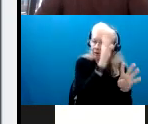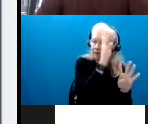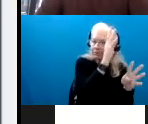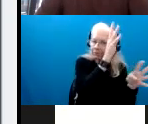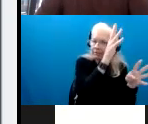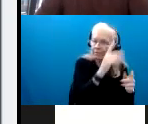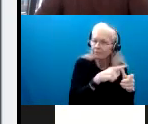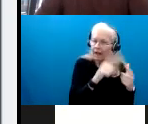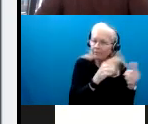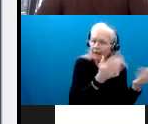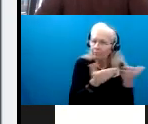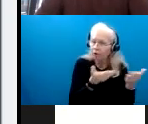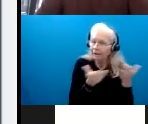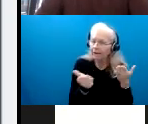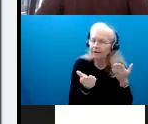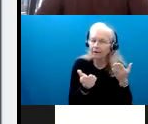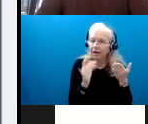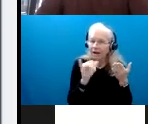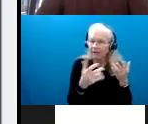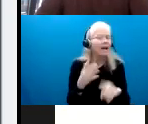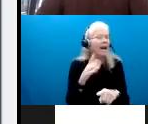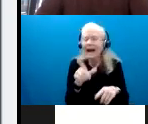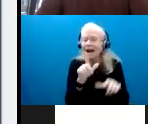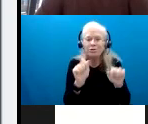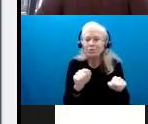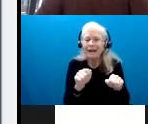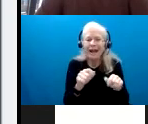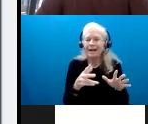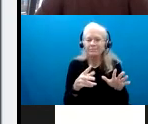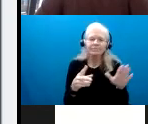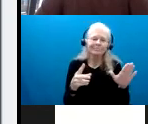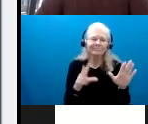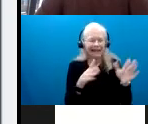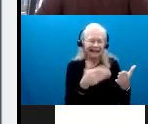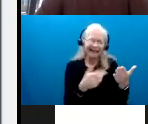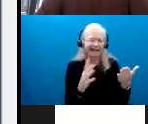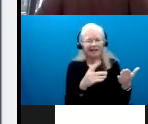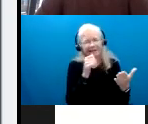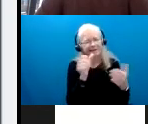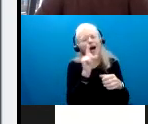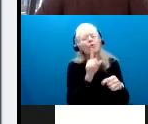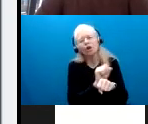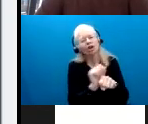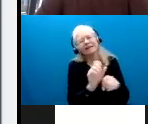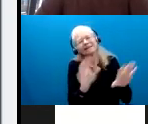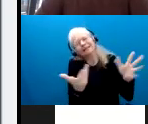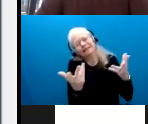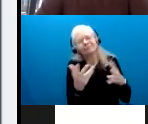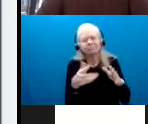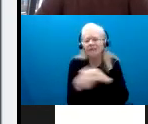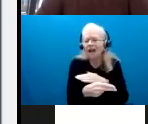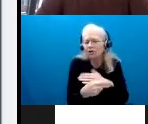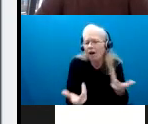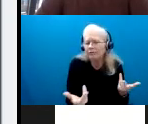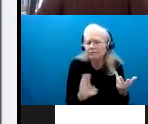it off at any time. You can revisit it every quarter or every 6 months or something like that. But I think that's a great way